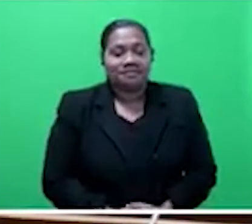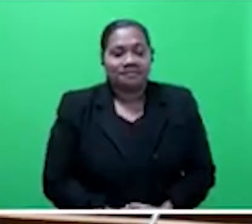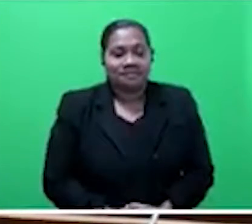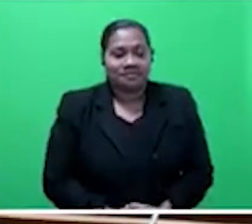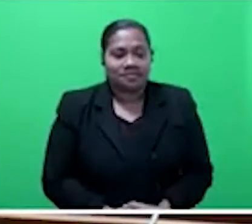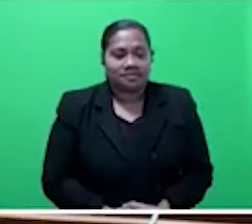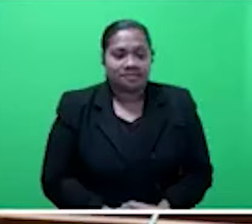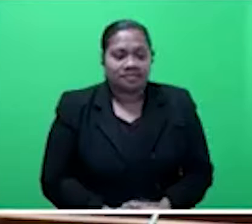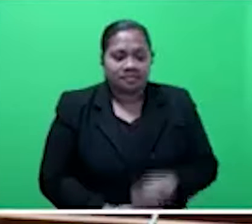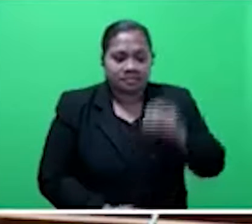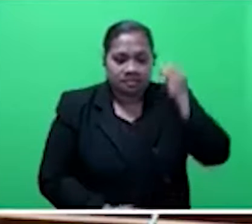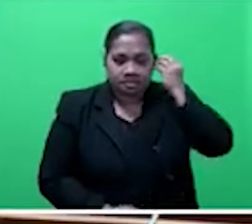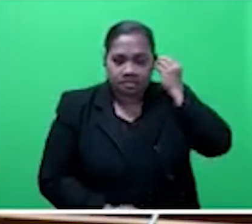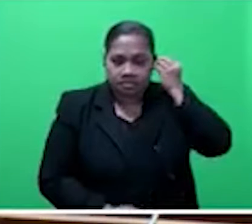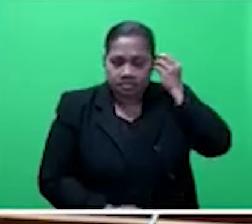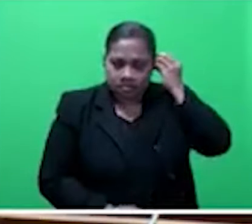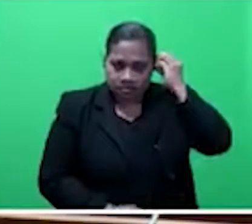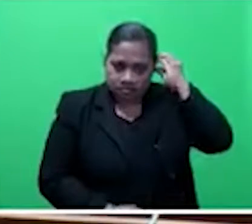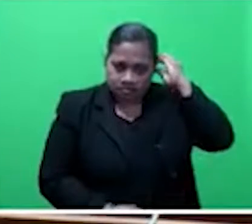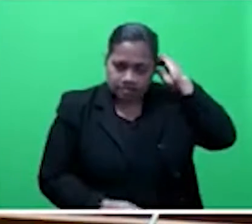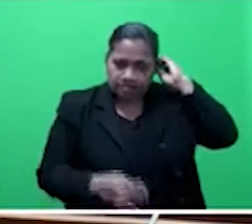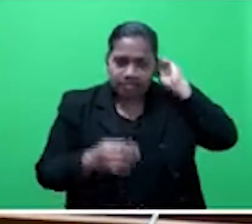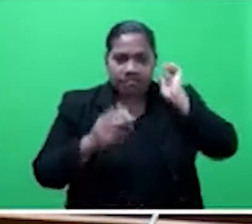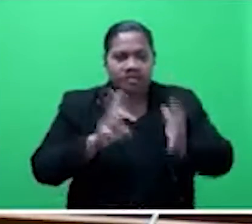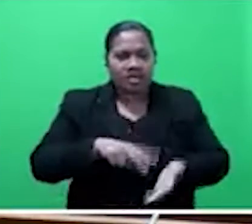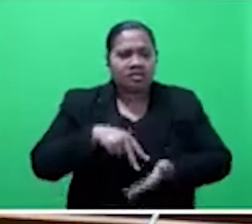Mr. Speaker, sir, I rise to respond to the